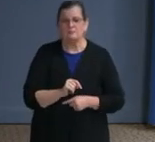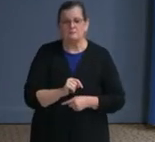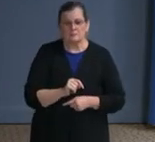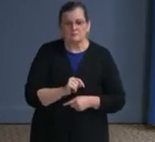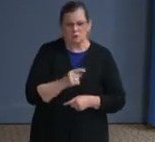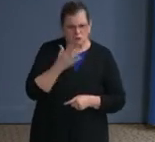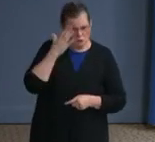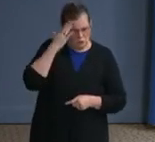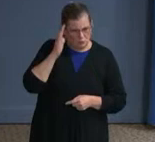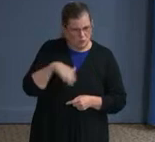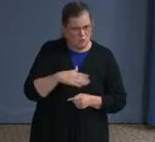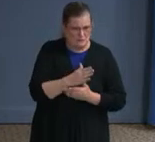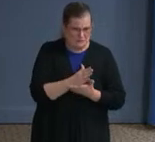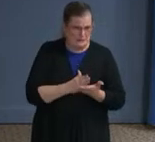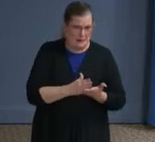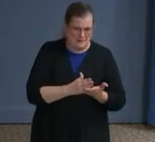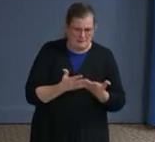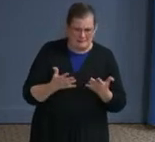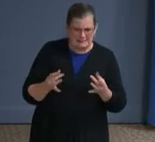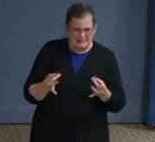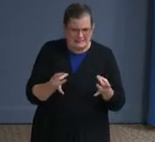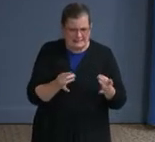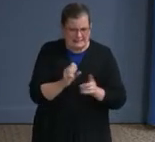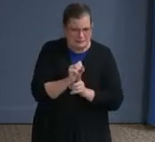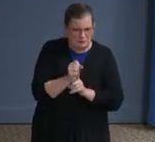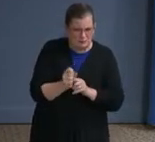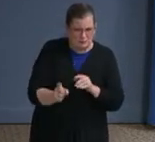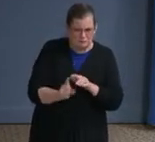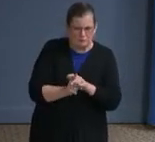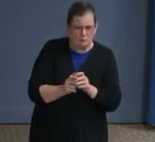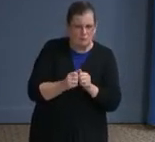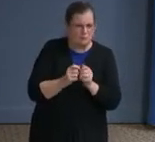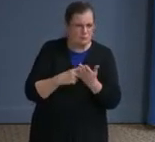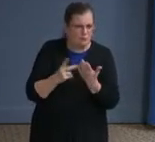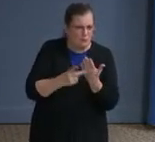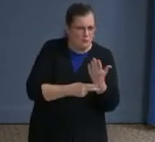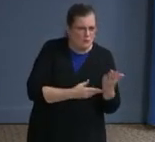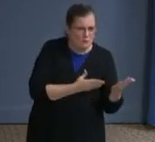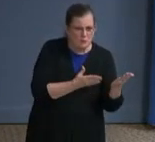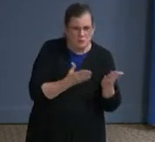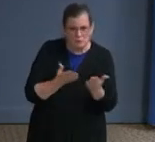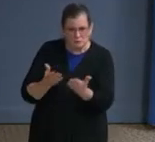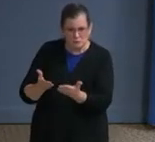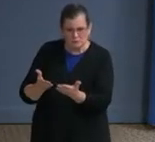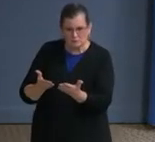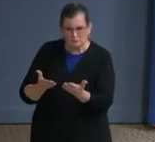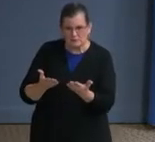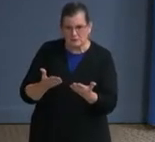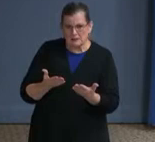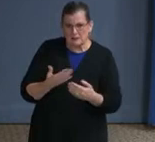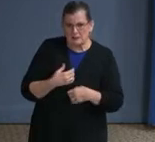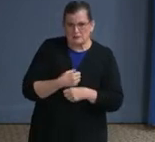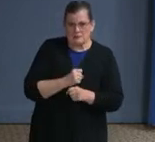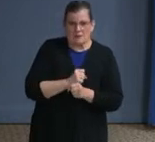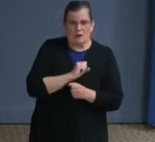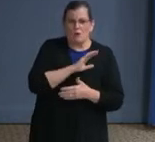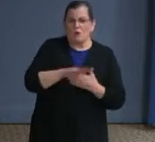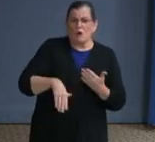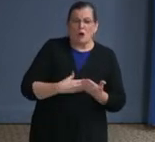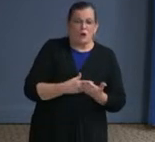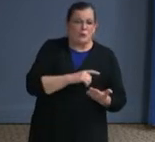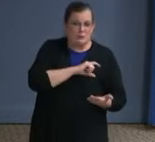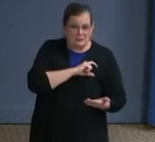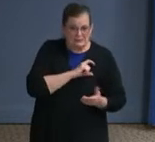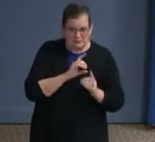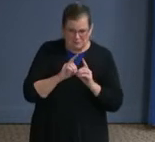know, there was some controversy over the reprogramming proposal to make whole the police department